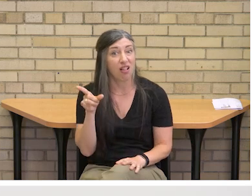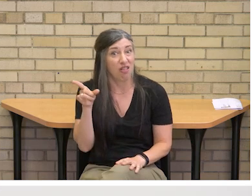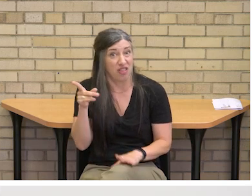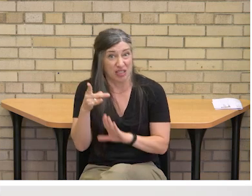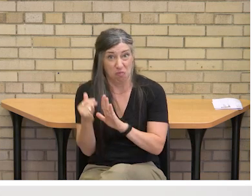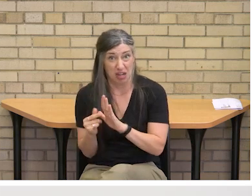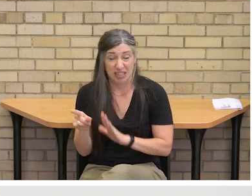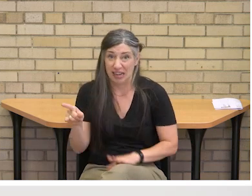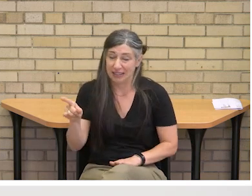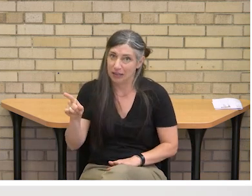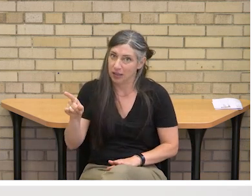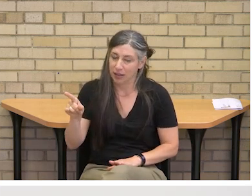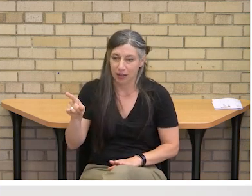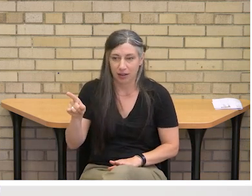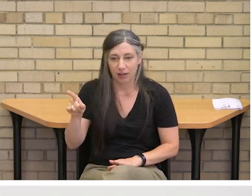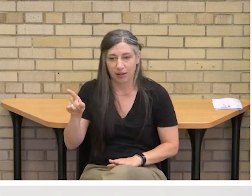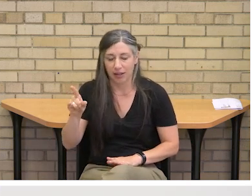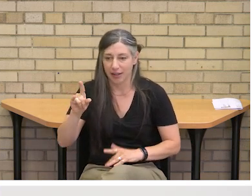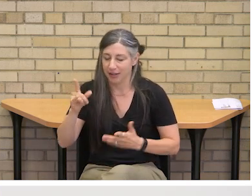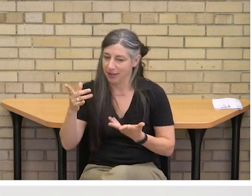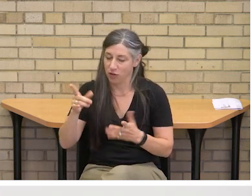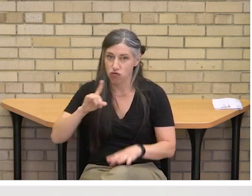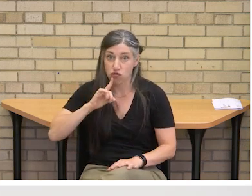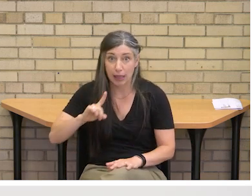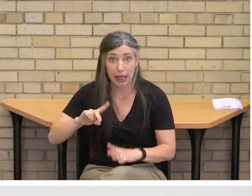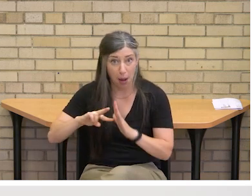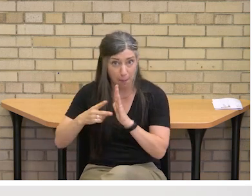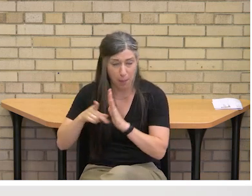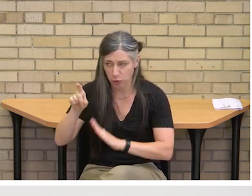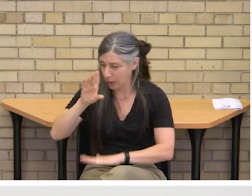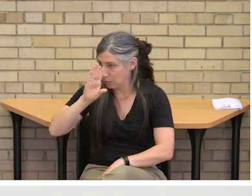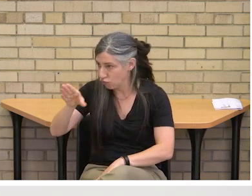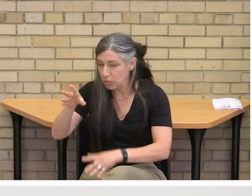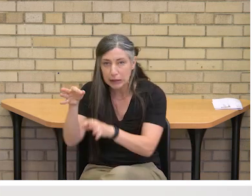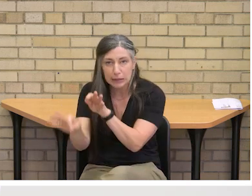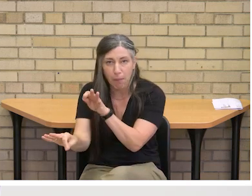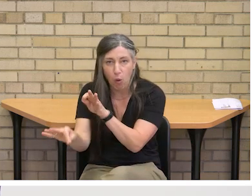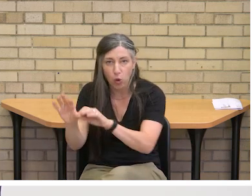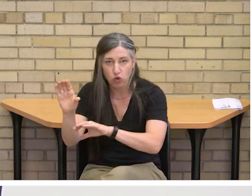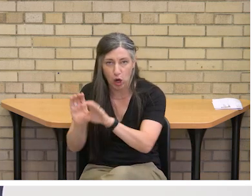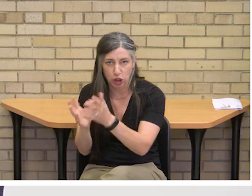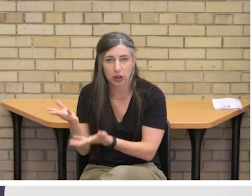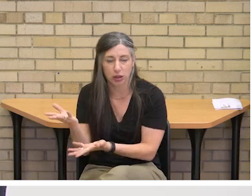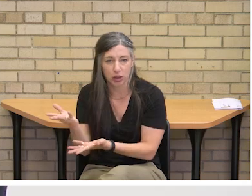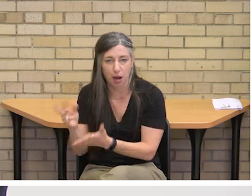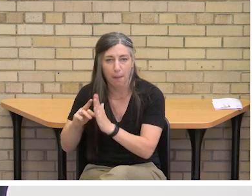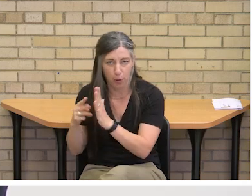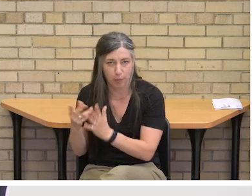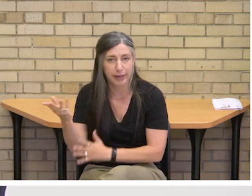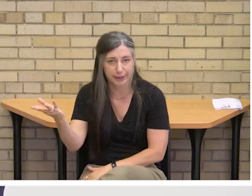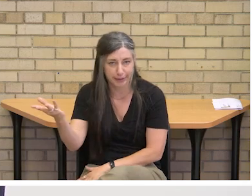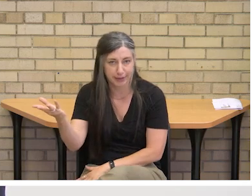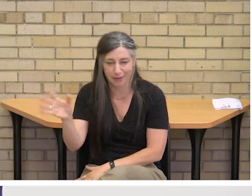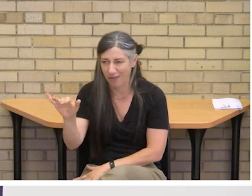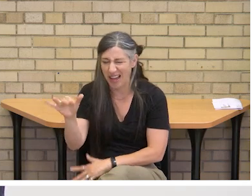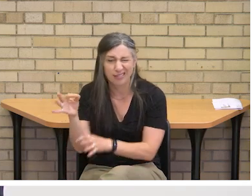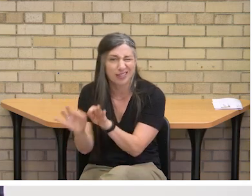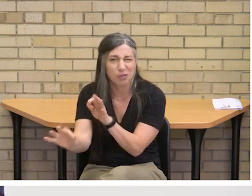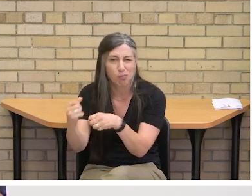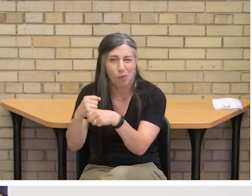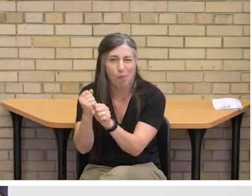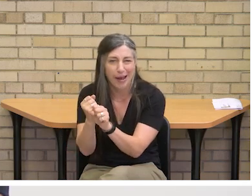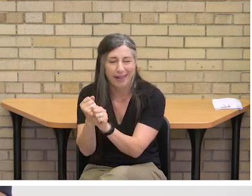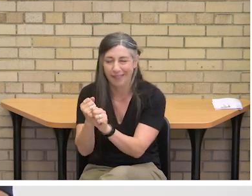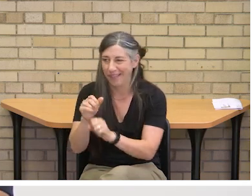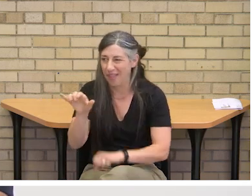were purposely chosen to be very simple and straightforward for construction. It's a precast concrete